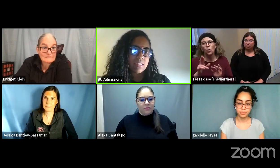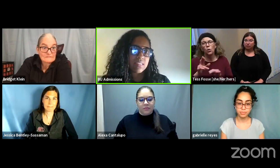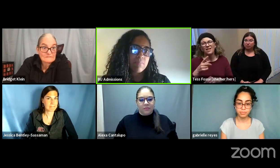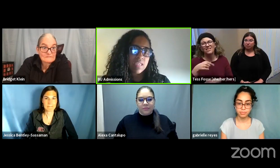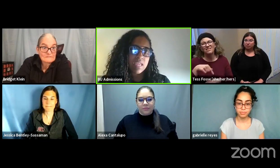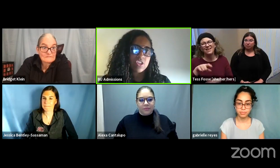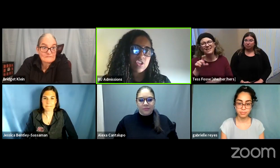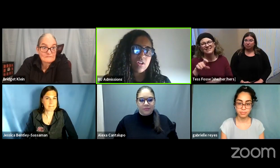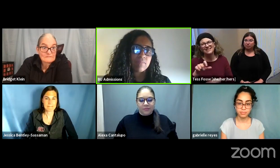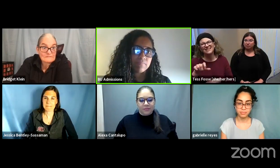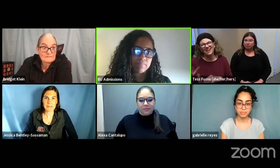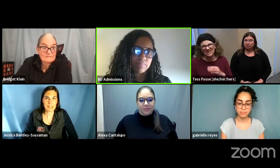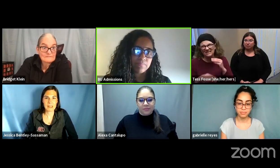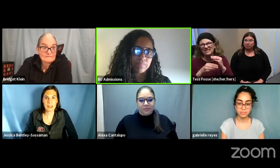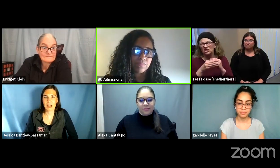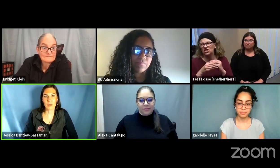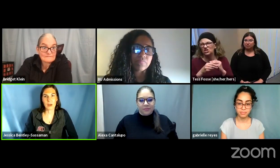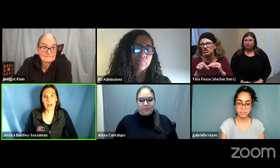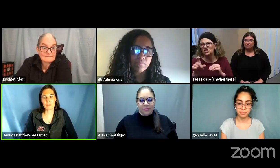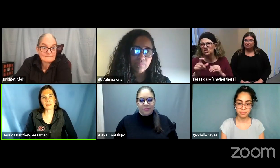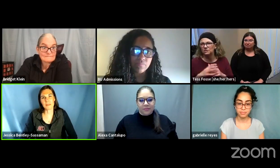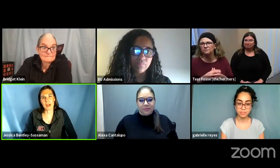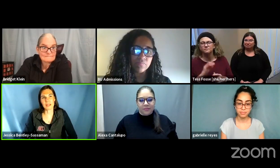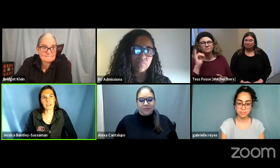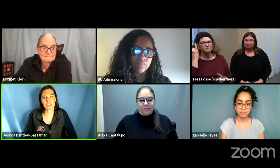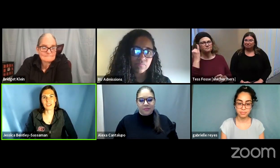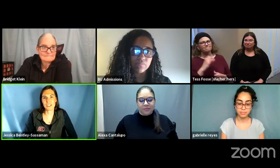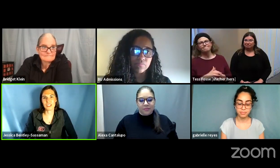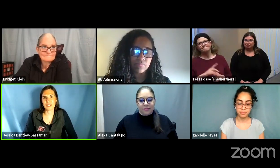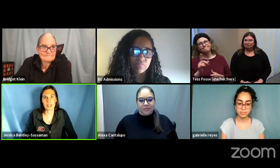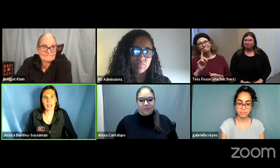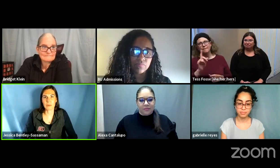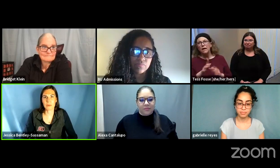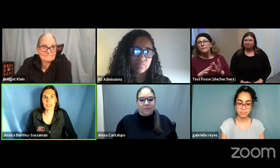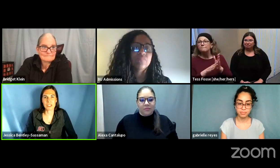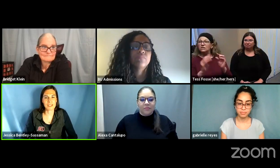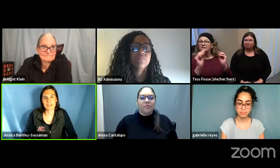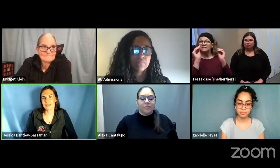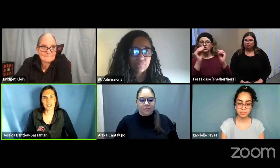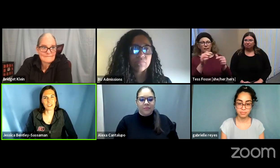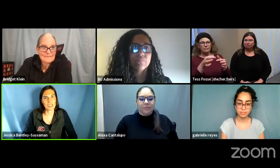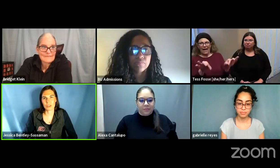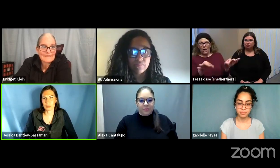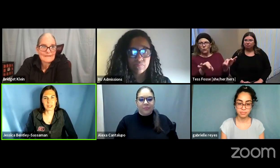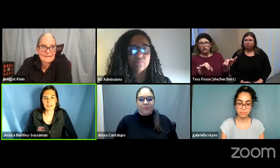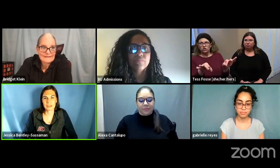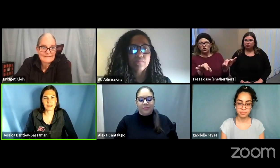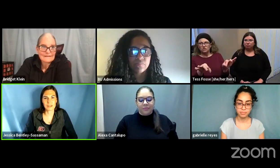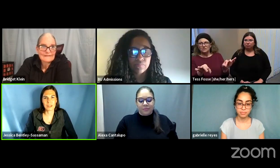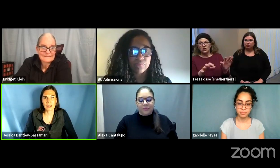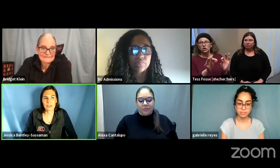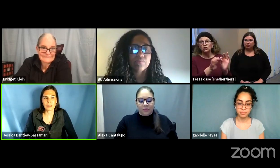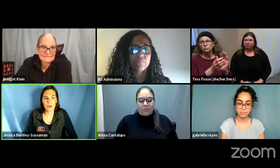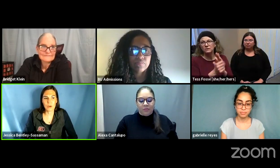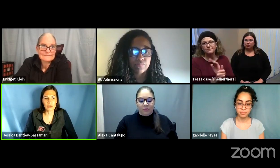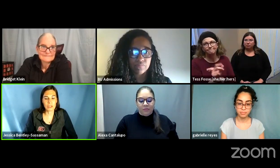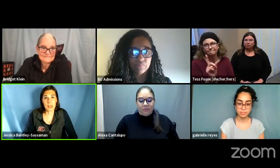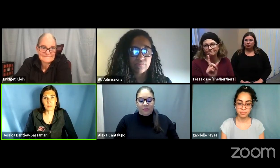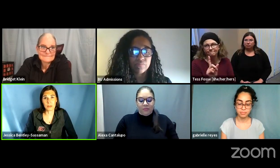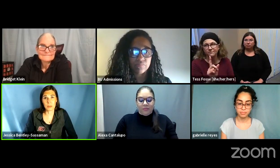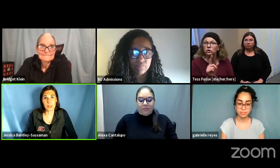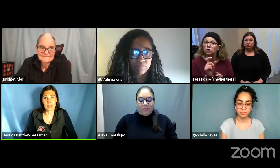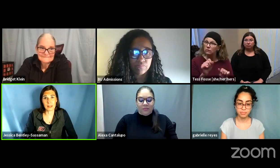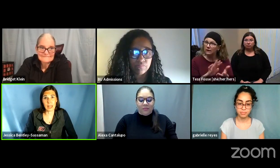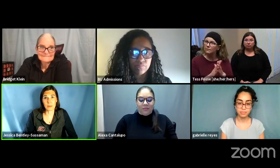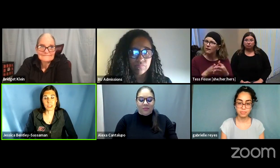need something additional? No, the minor just teaches the language. It doesn't teach the interpreting skills. So you could